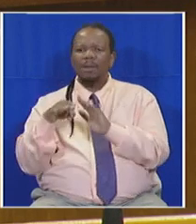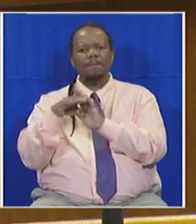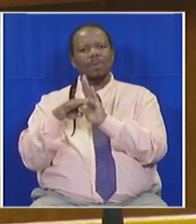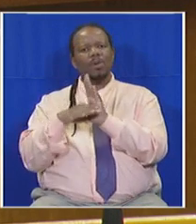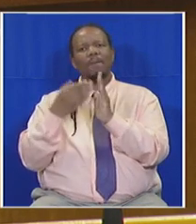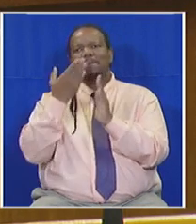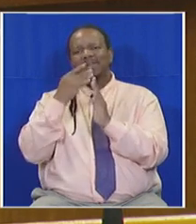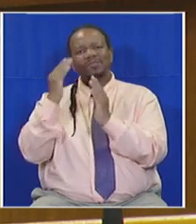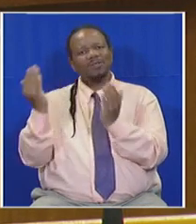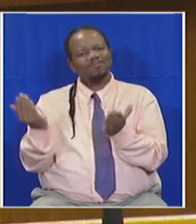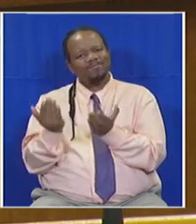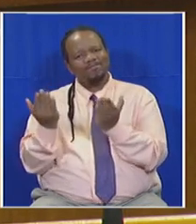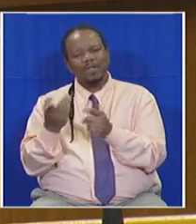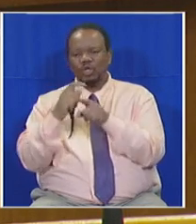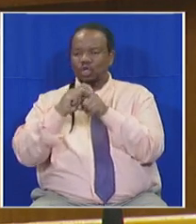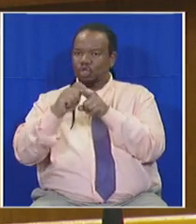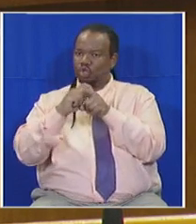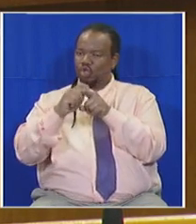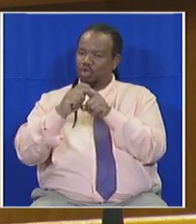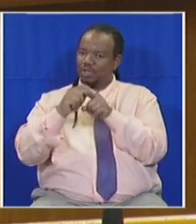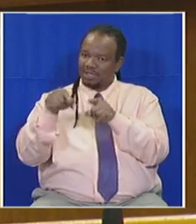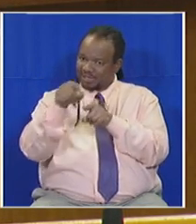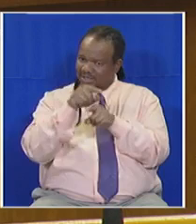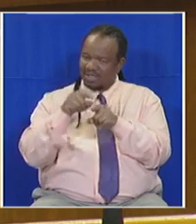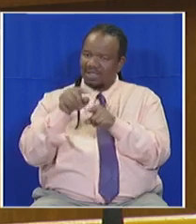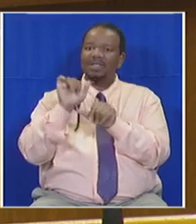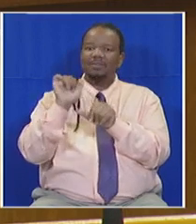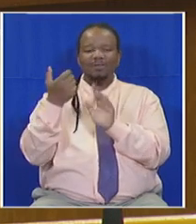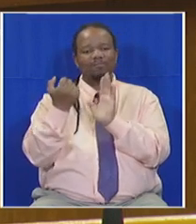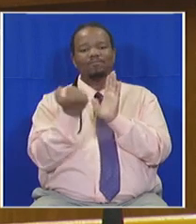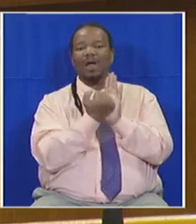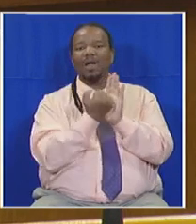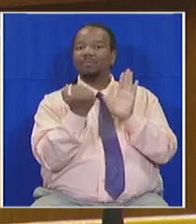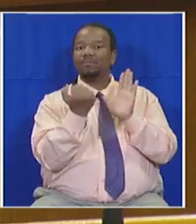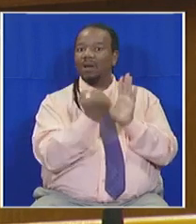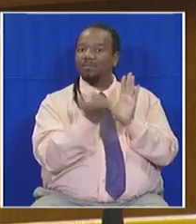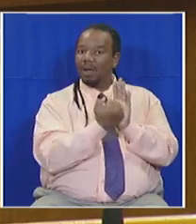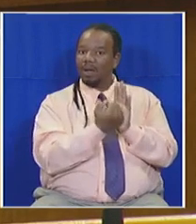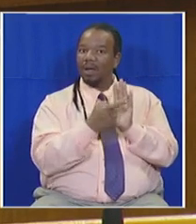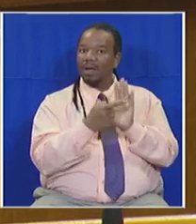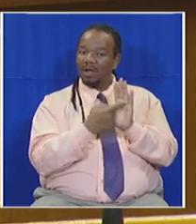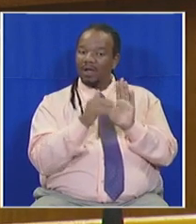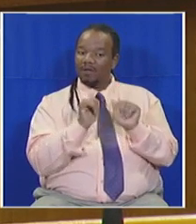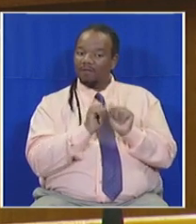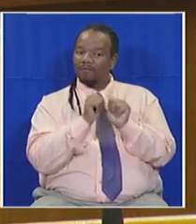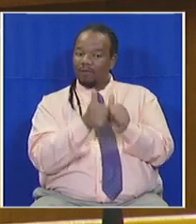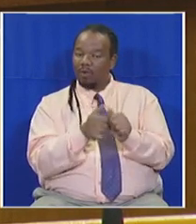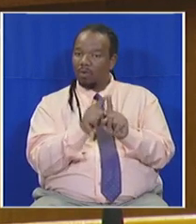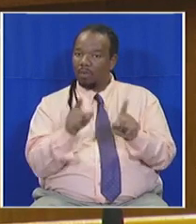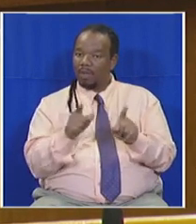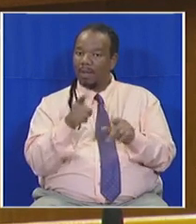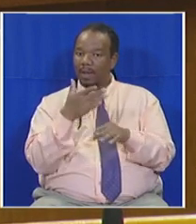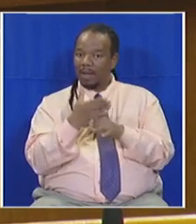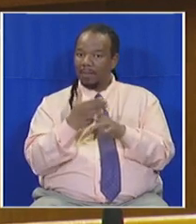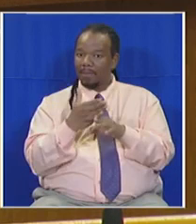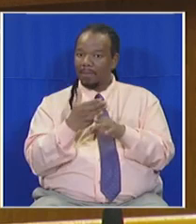ensuring that training provided to them is accredited and relevant to the demand of the labor market. They have requested